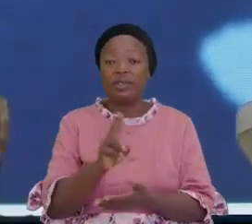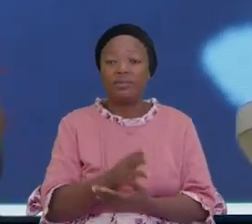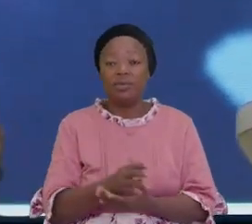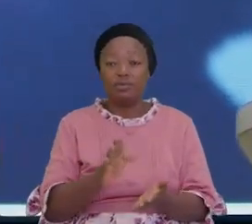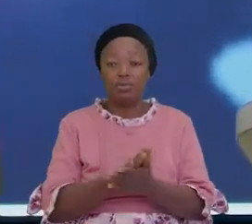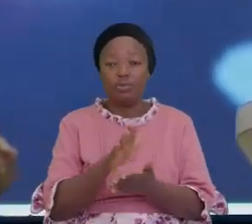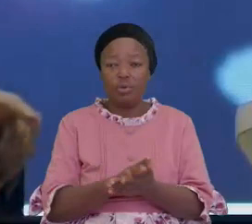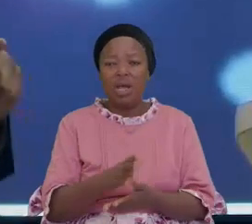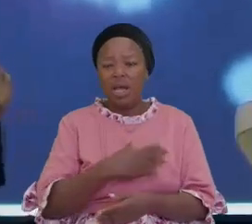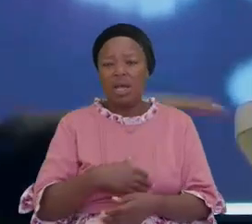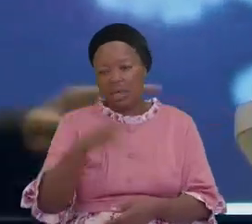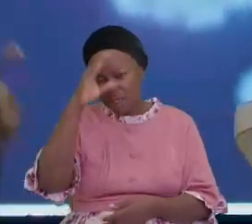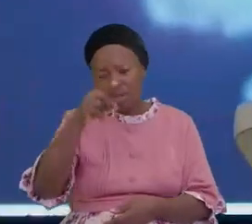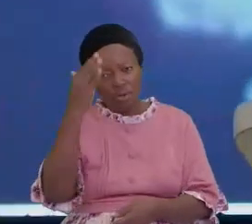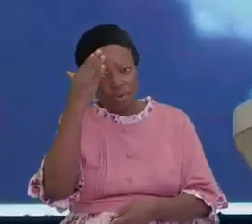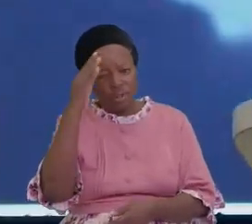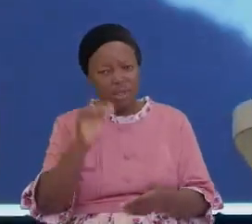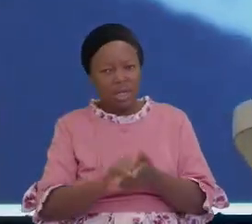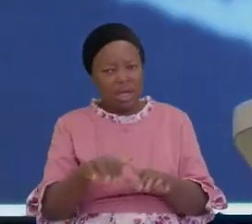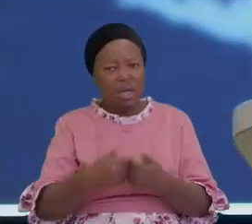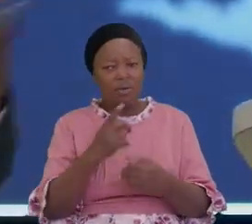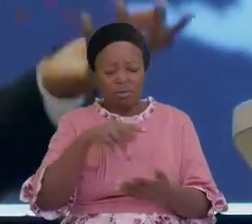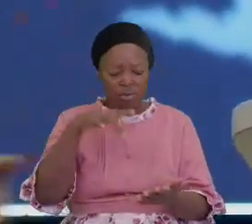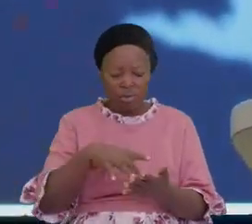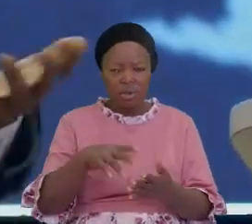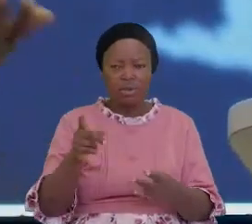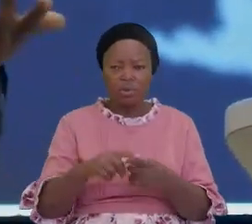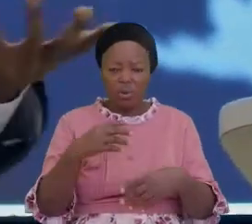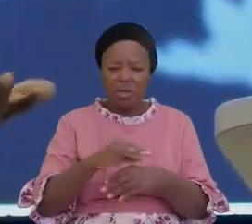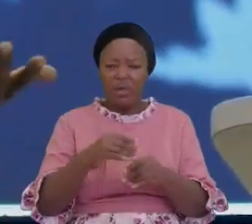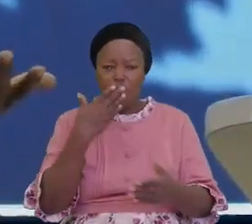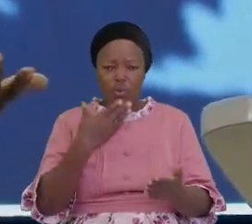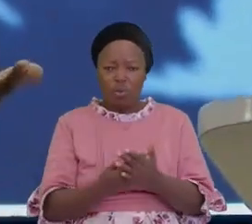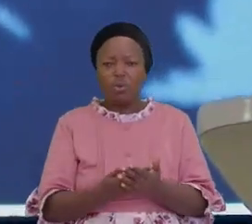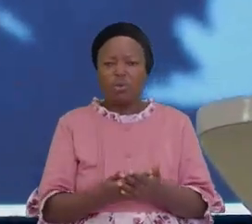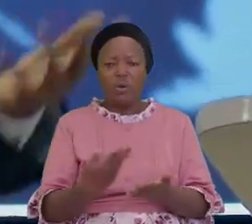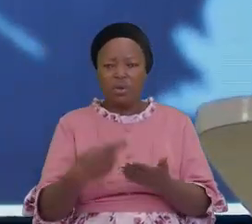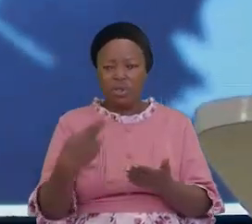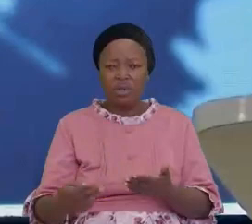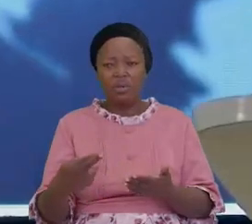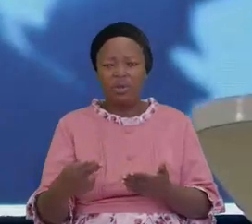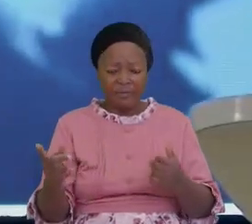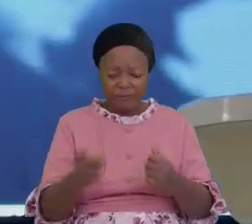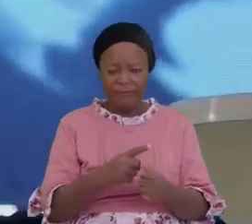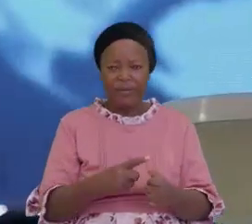And I know how I studied to make a first class in mathematics in my first